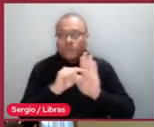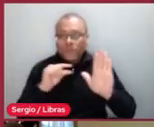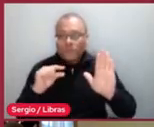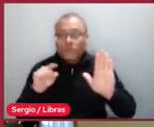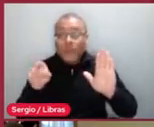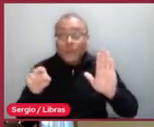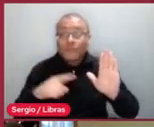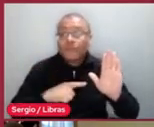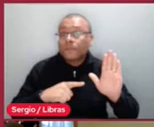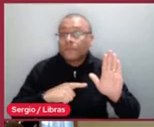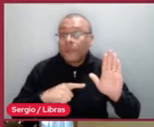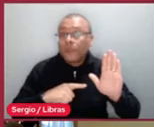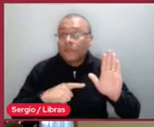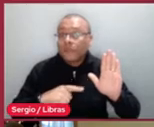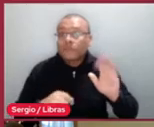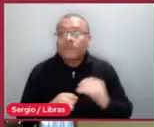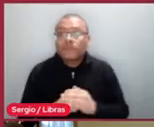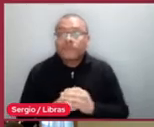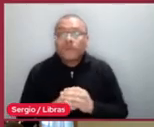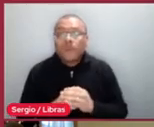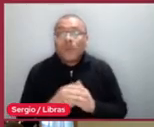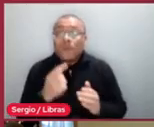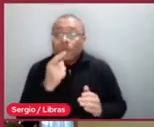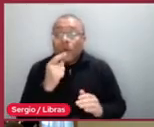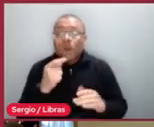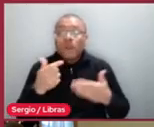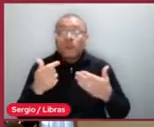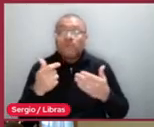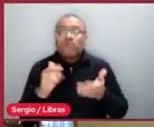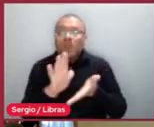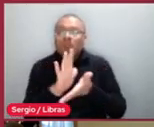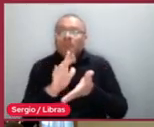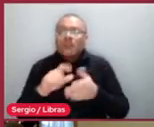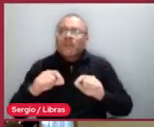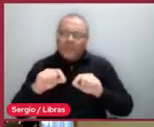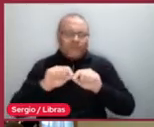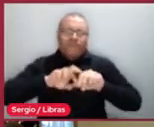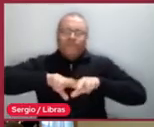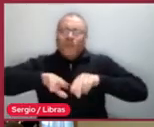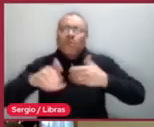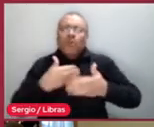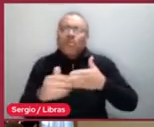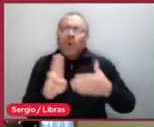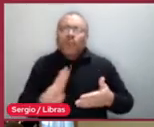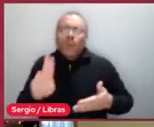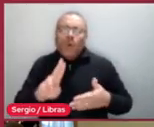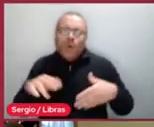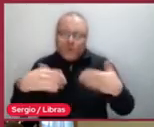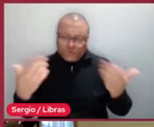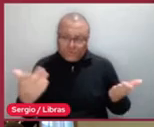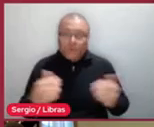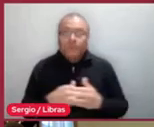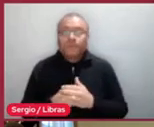like forms, form field, form for in Rails, whatever. It doesn't matter too much.